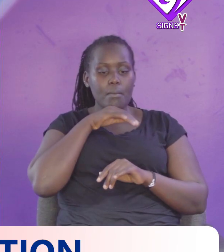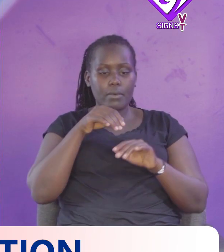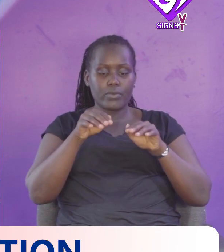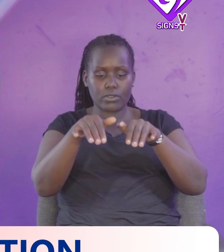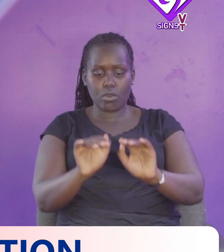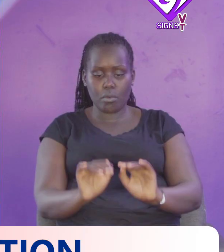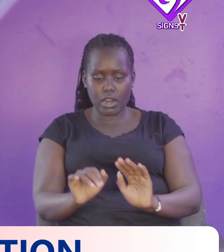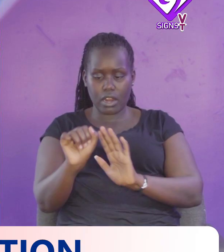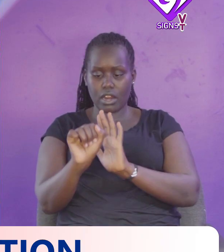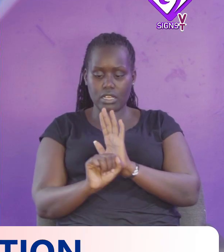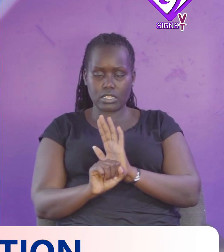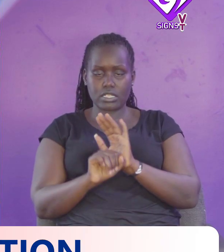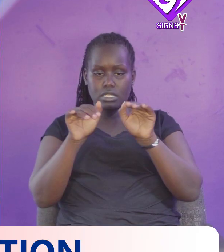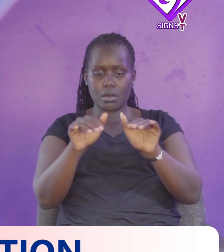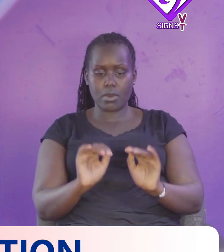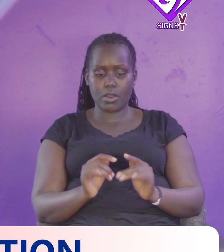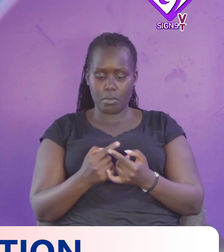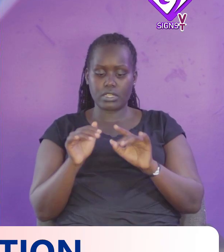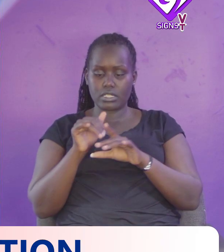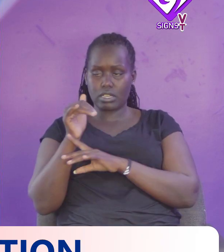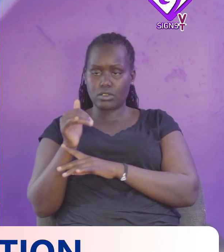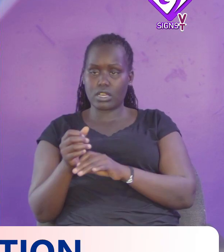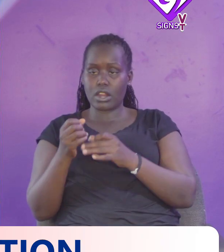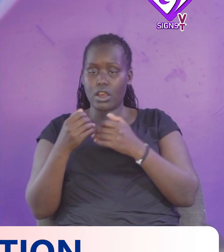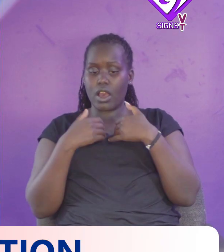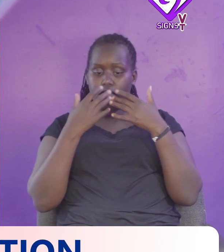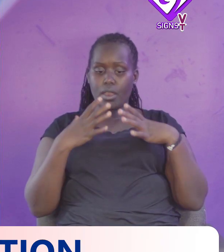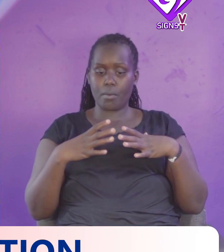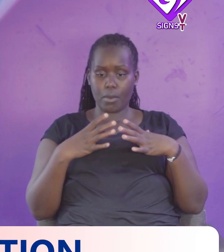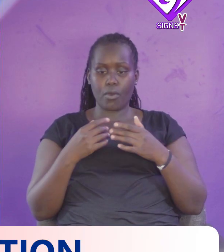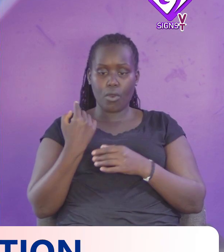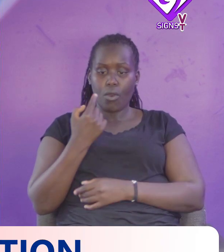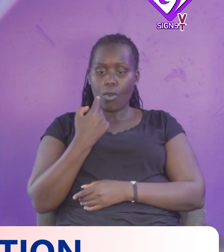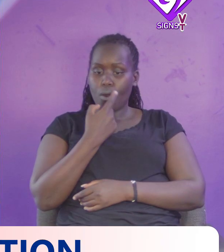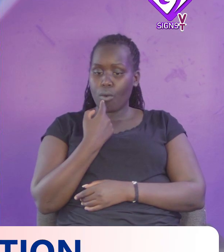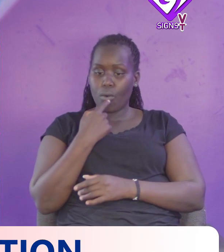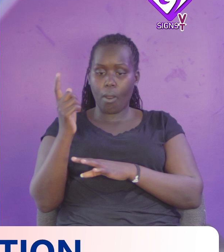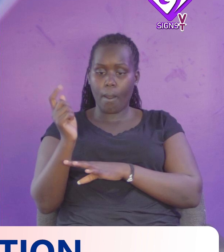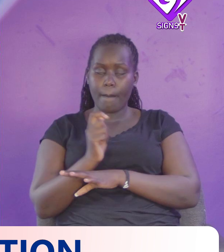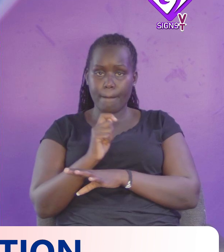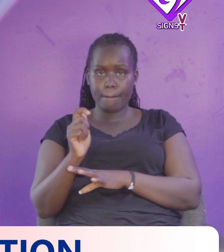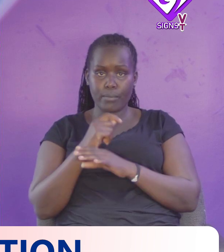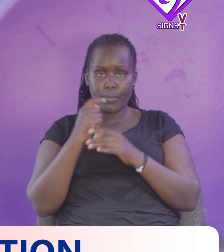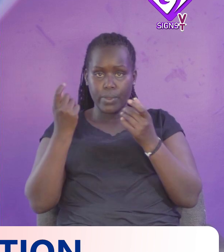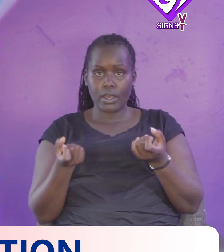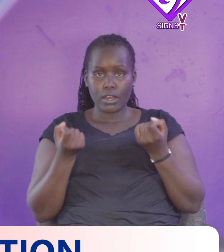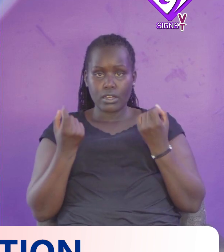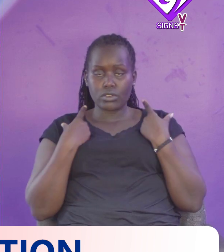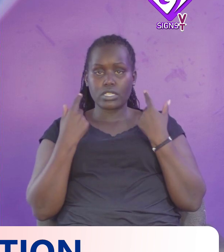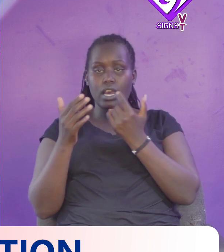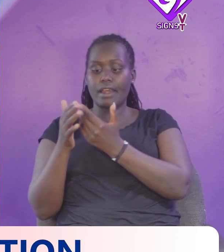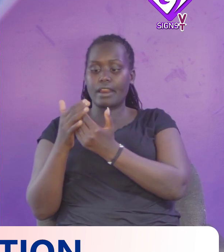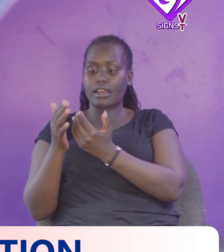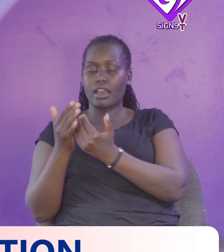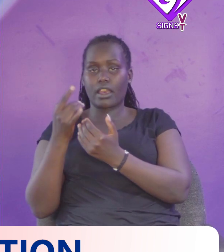is outside state burial, we should be having people who are trained to understand and take care of